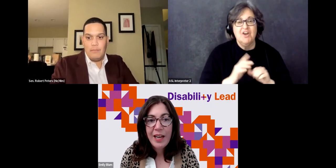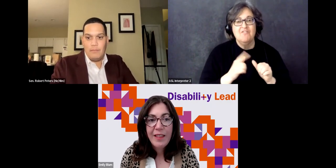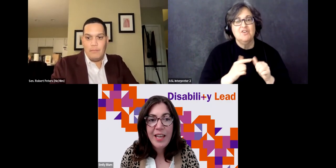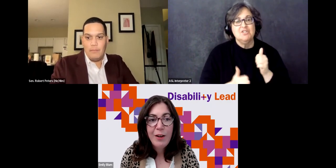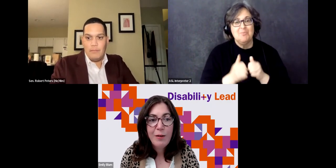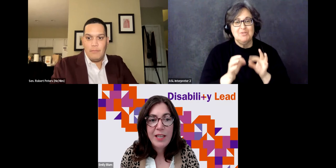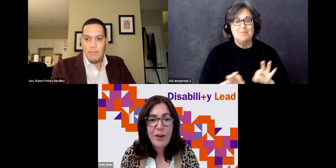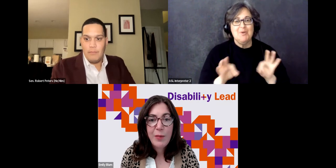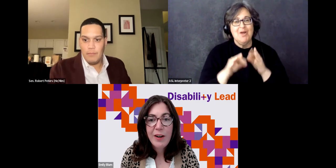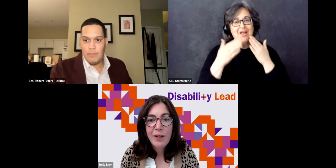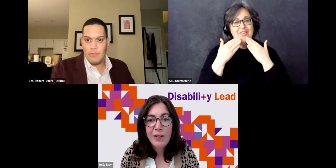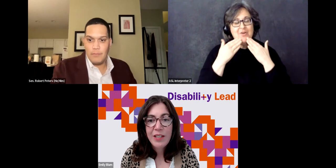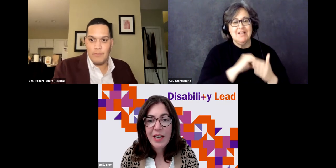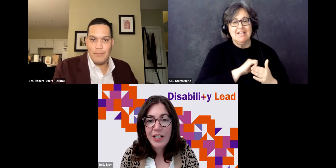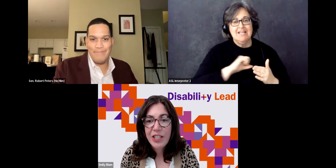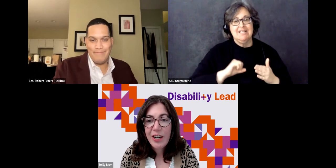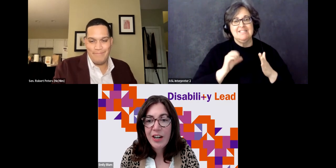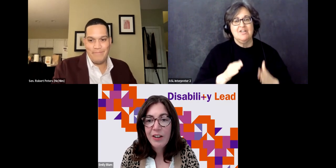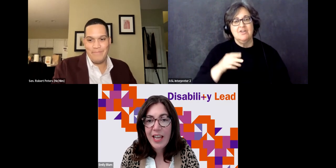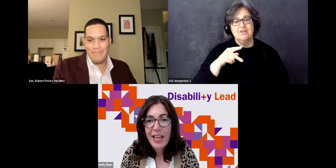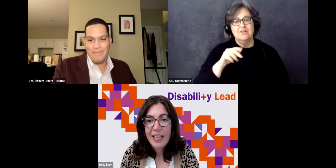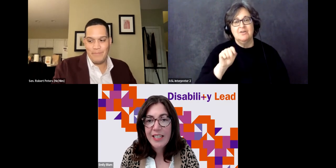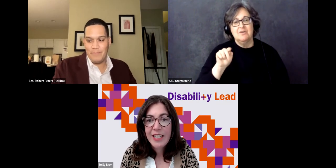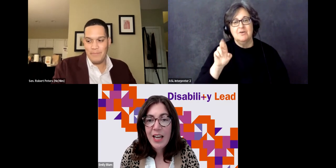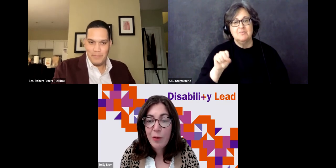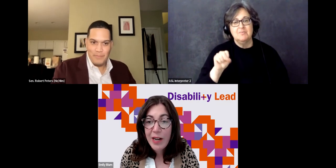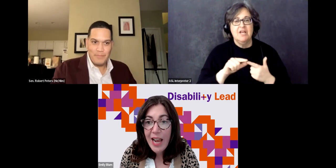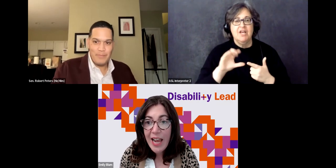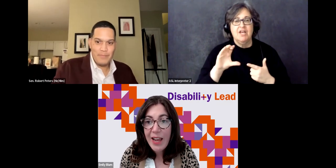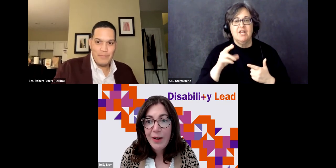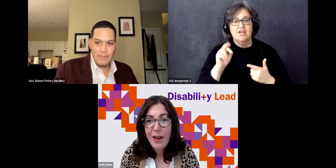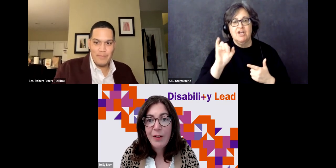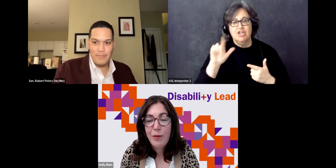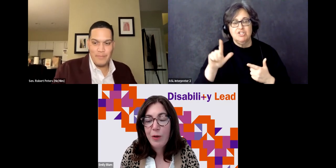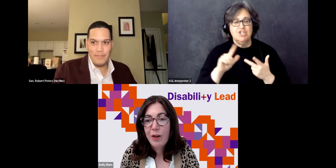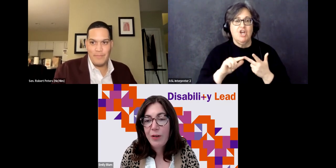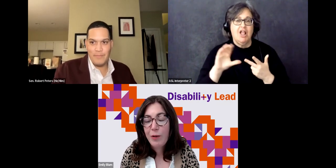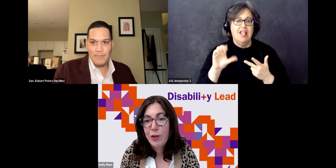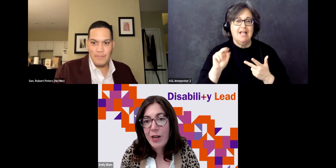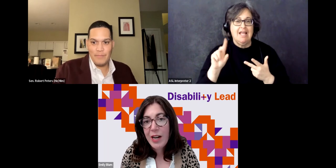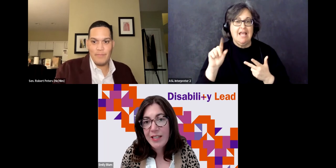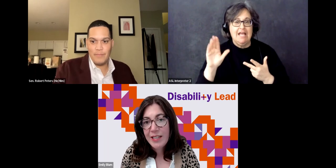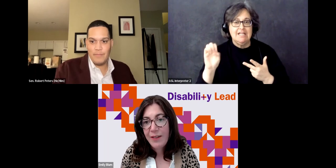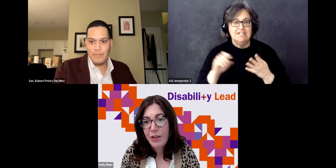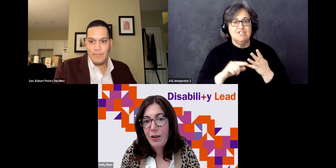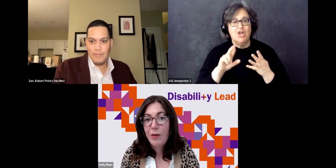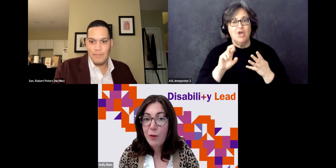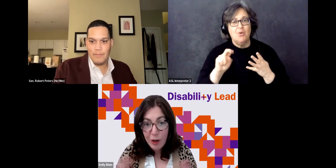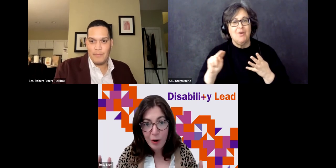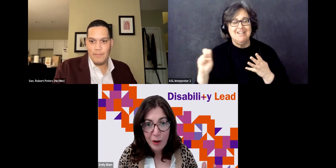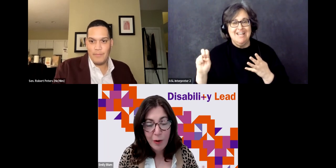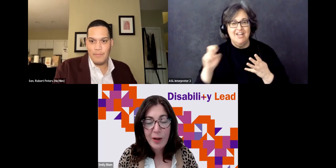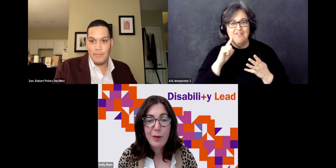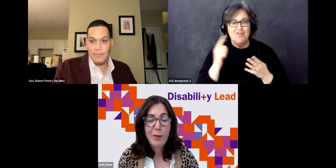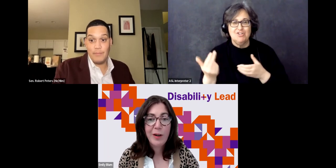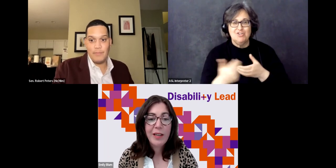foremost, thank you, Senator Peters, Cheryl, Candace, Renee, for joining us this afternoon, for